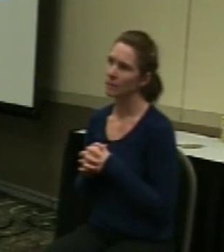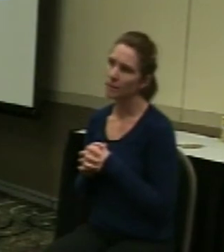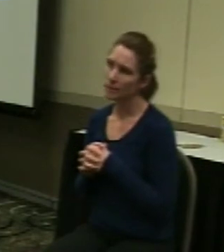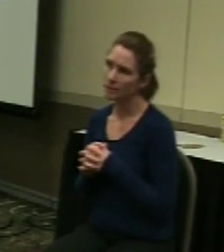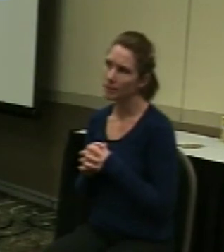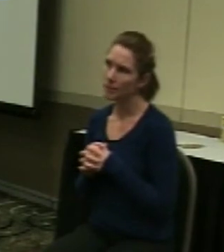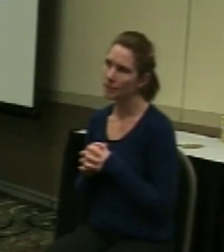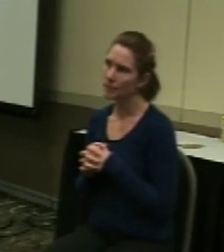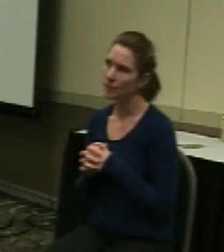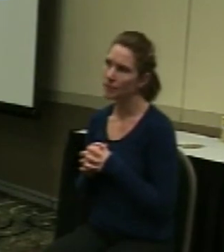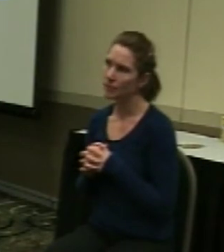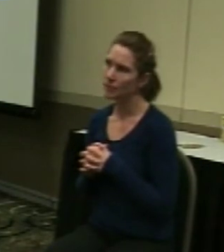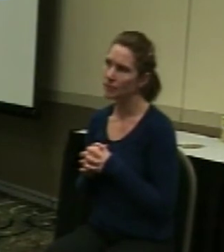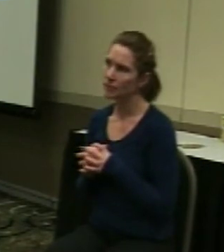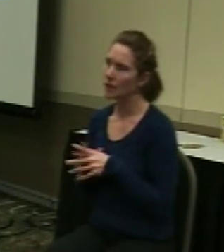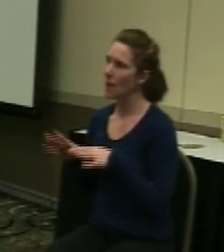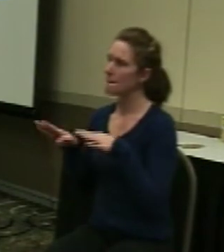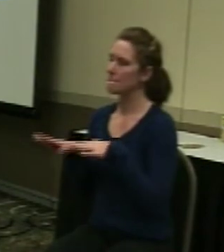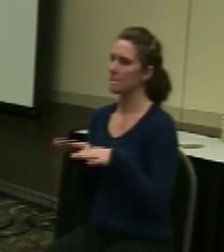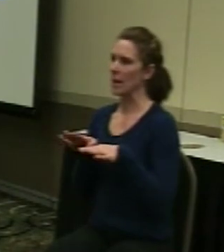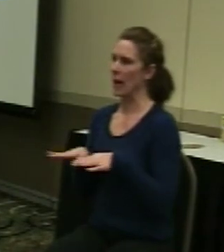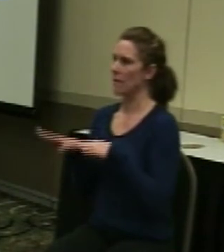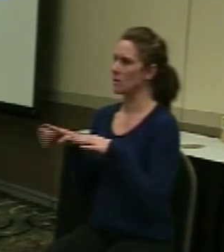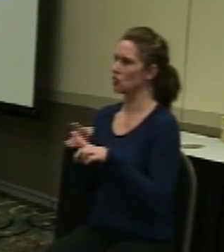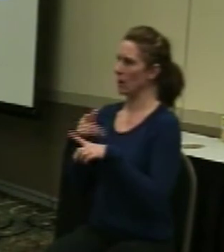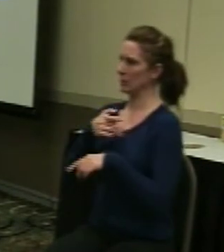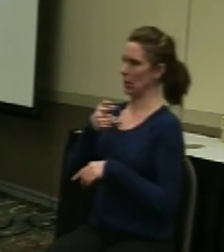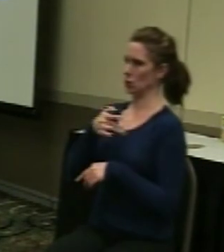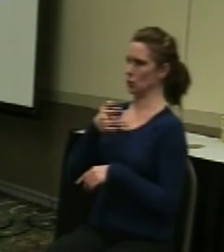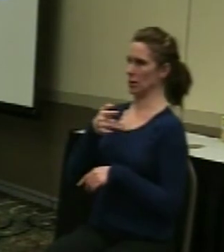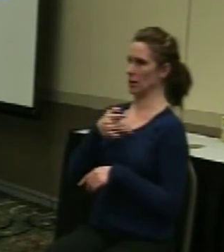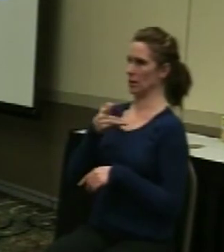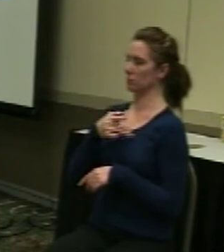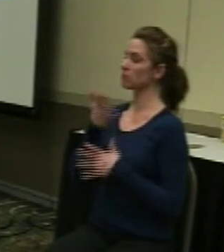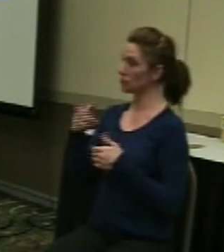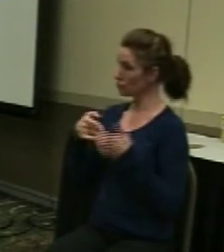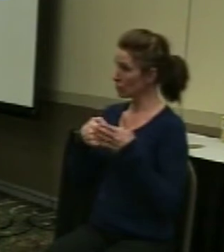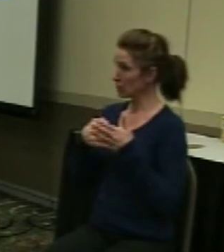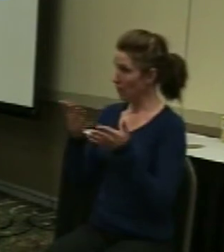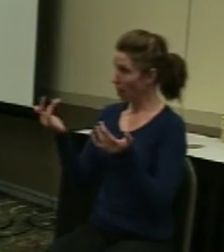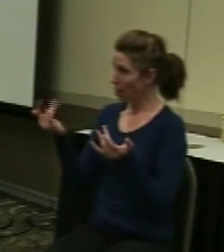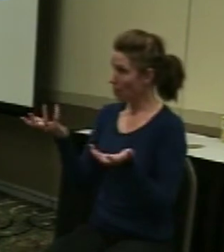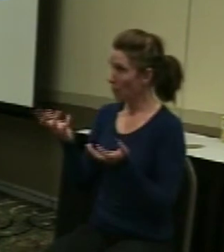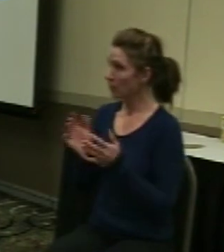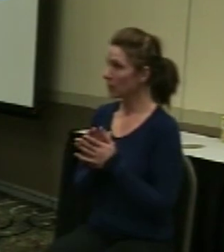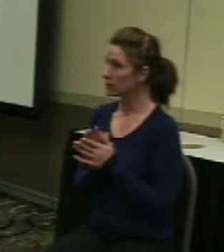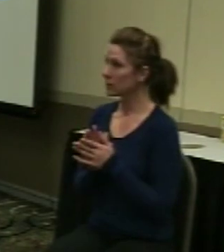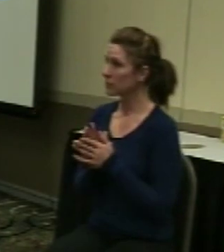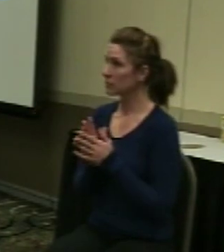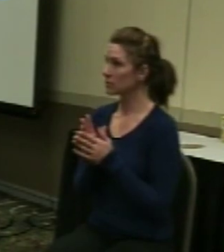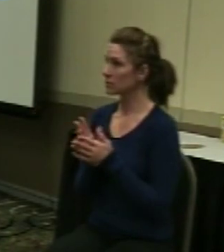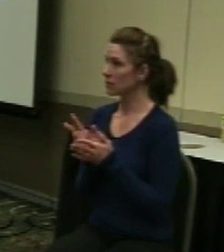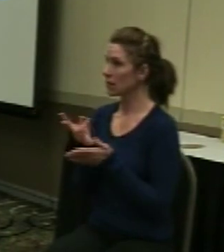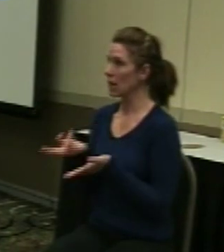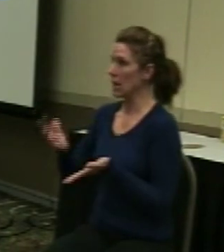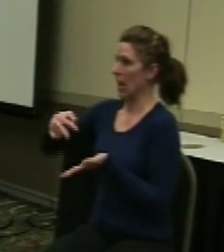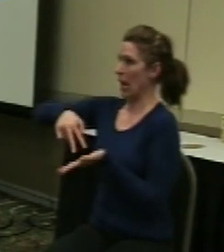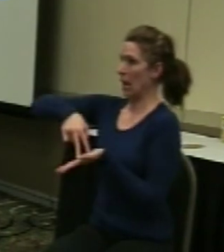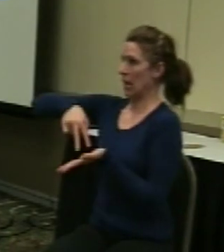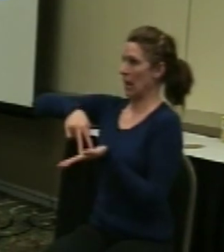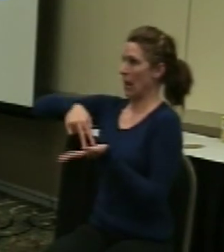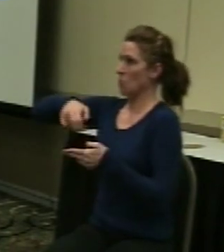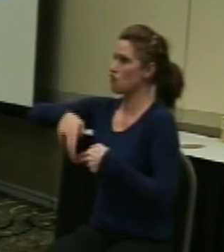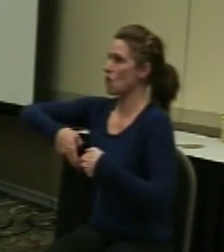The behaviors for sensory input. Such as? Like? Getting up,